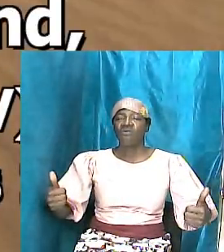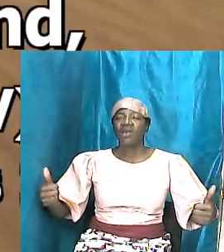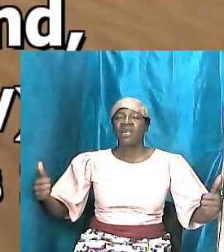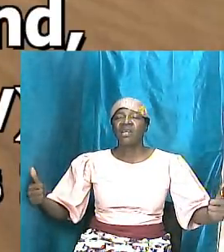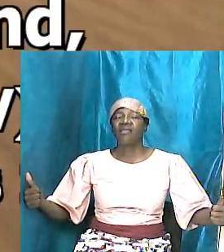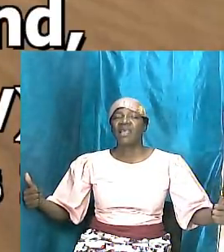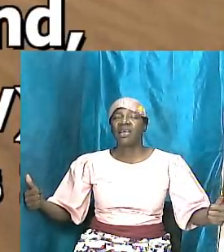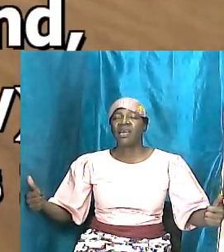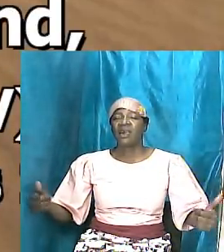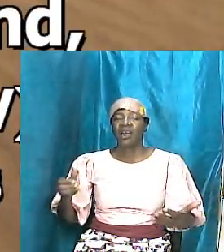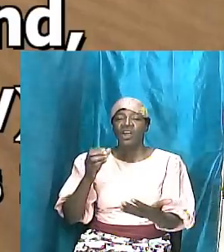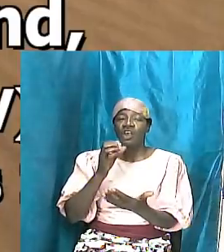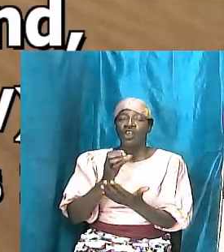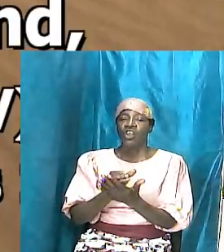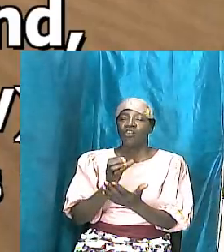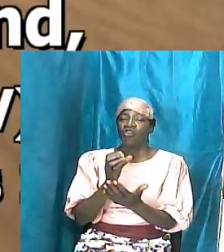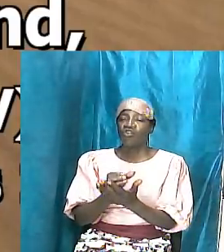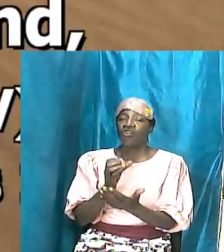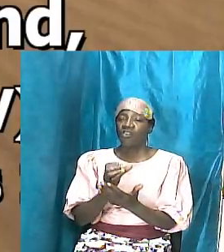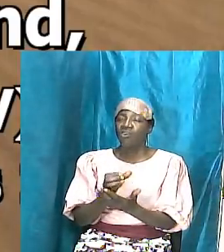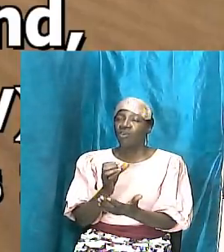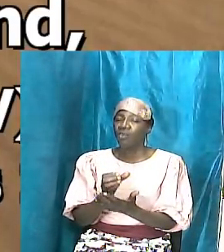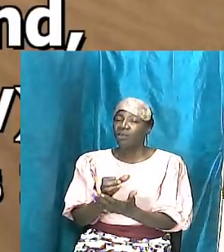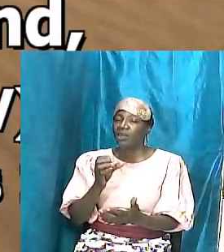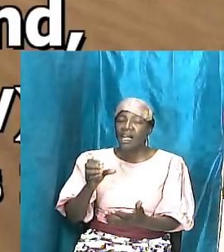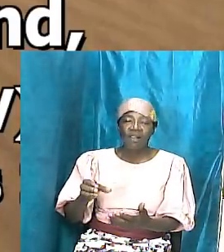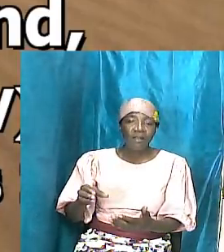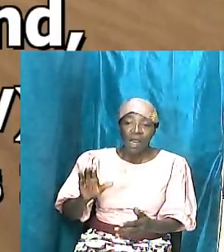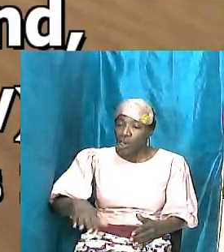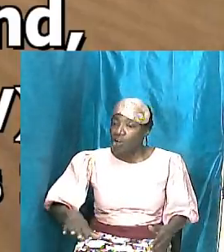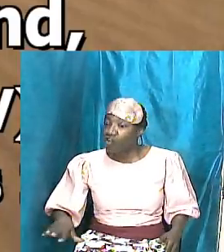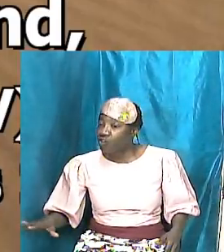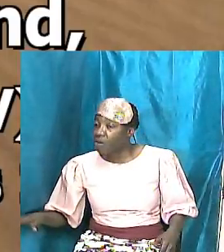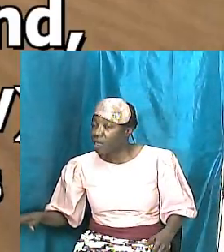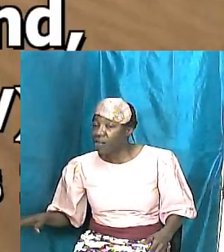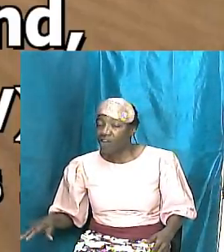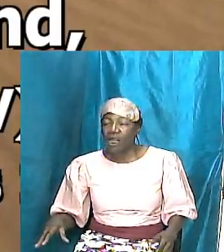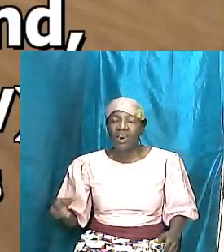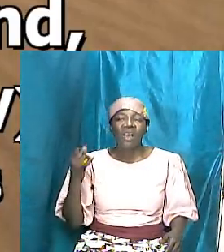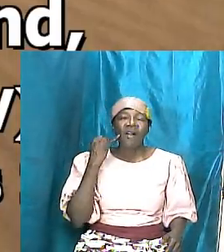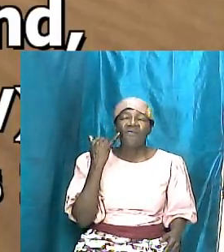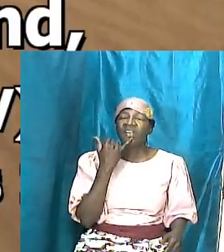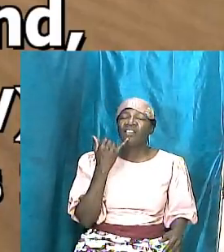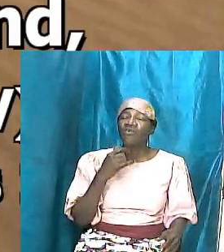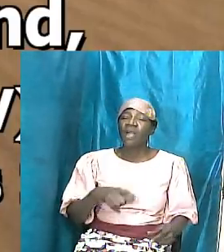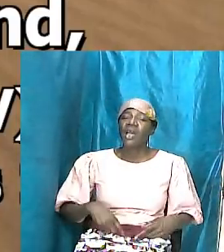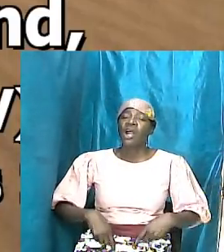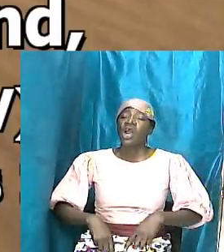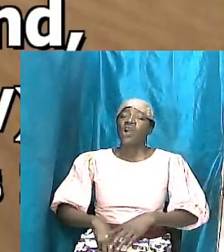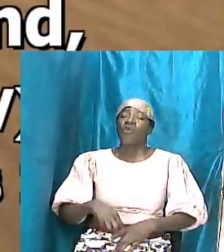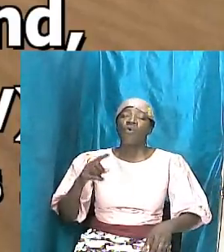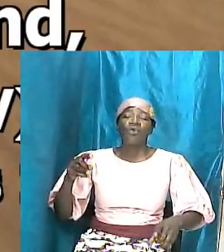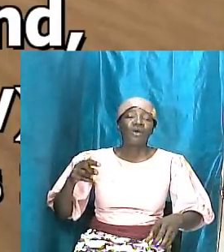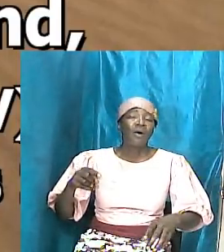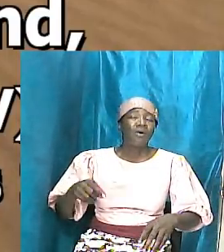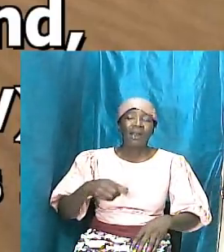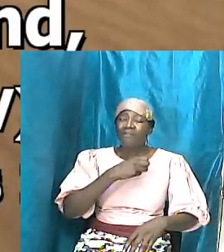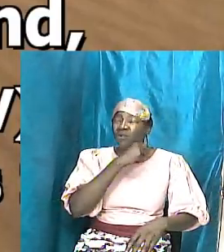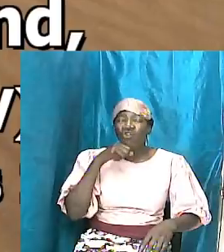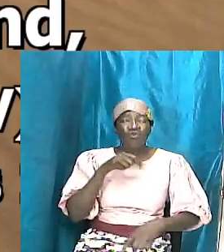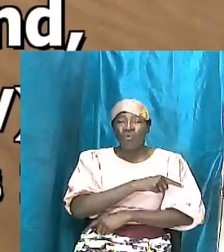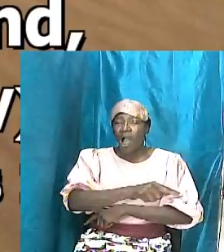the children of Israel went into the midst of the sea upon the dry ground, and the waters